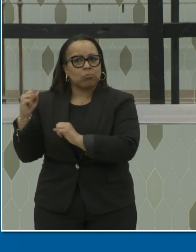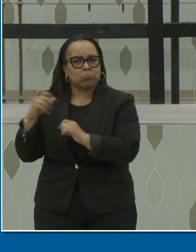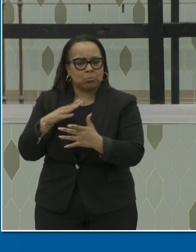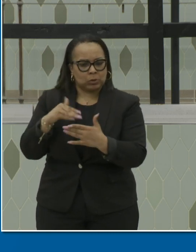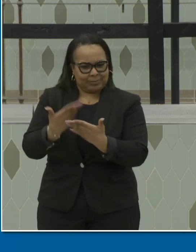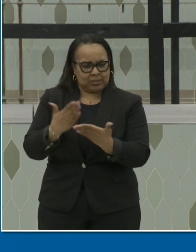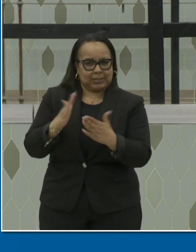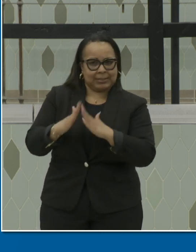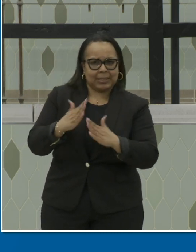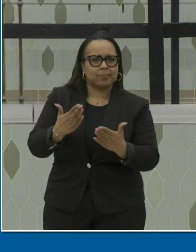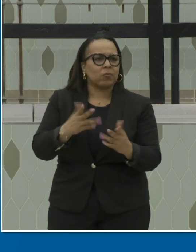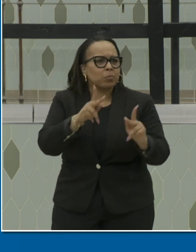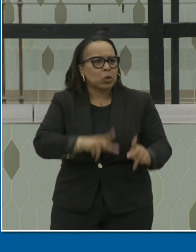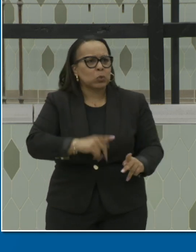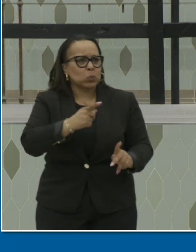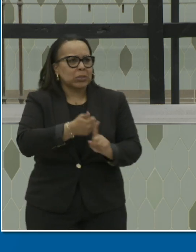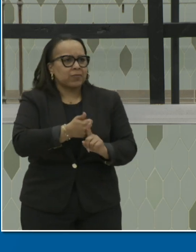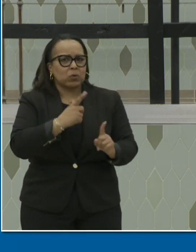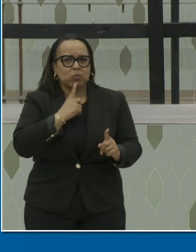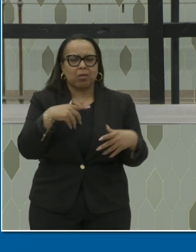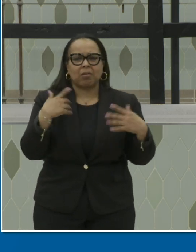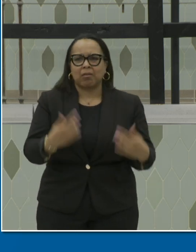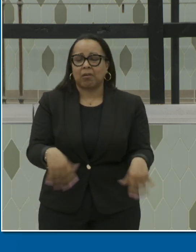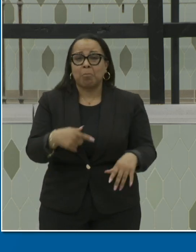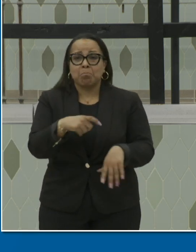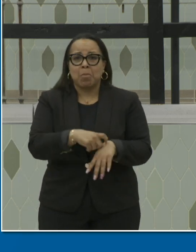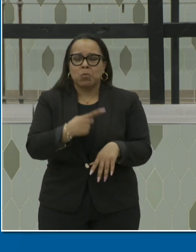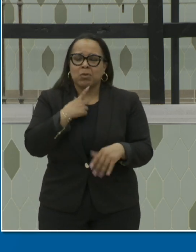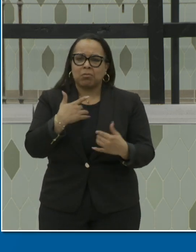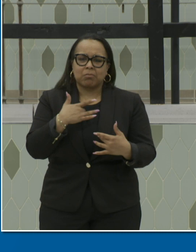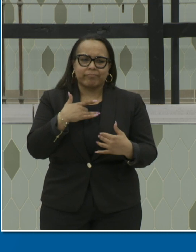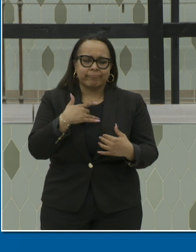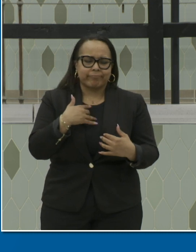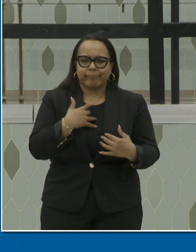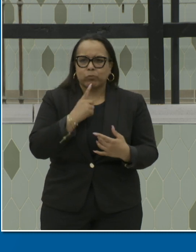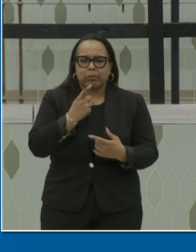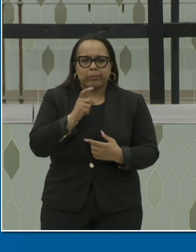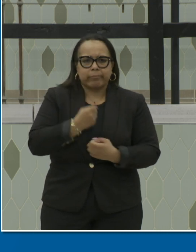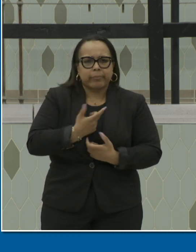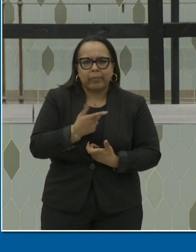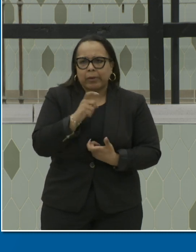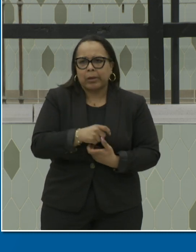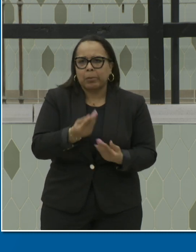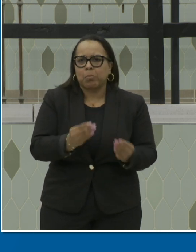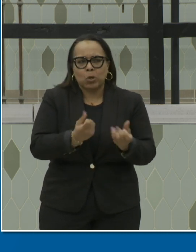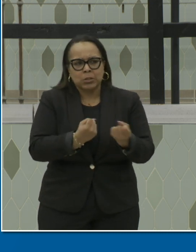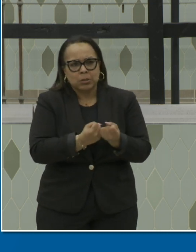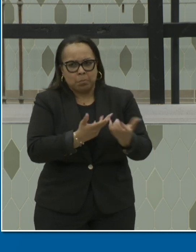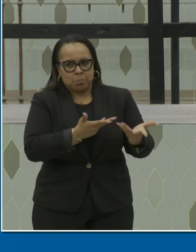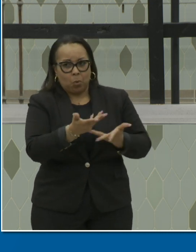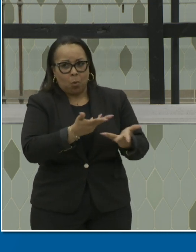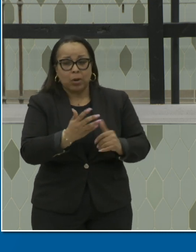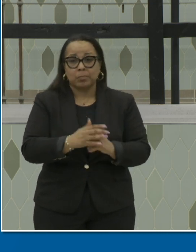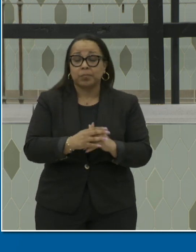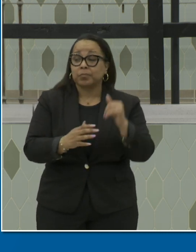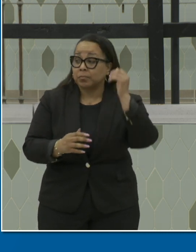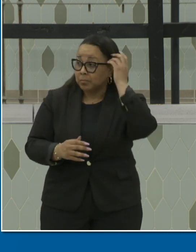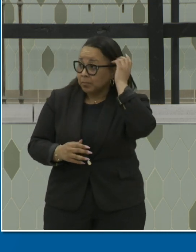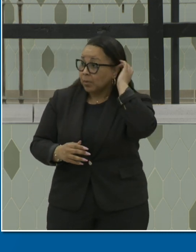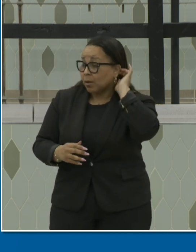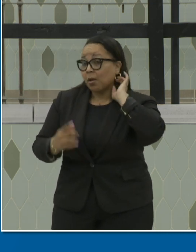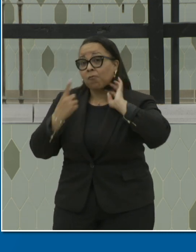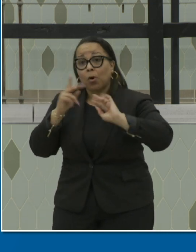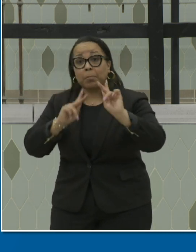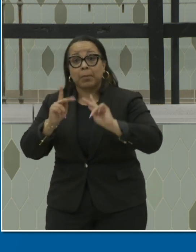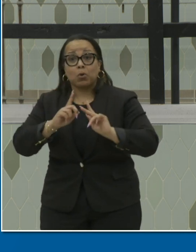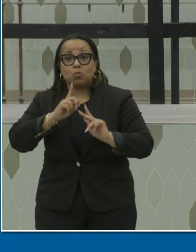city, for somebody experiencing a vulnerable moment in their life where they needed additional support, and also for